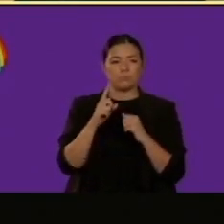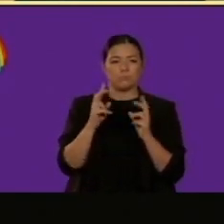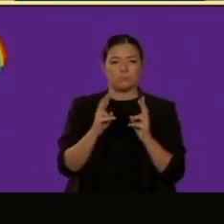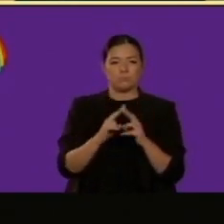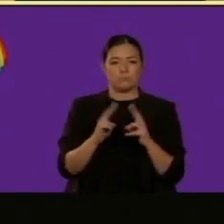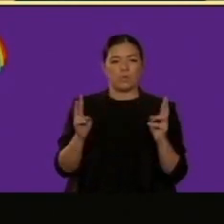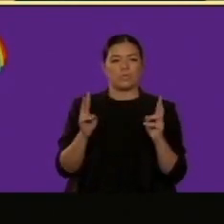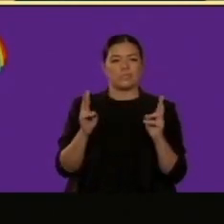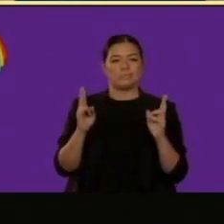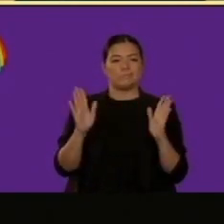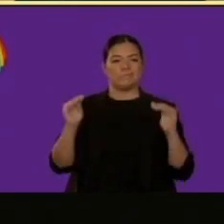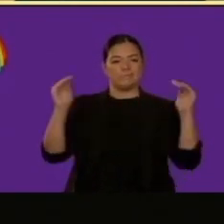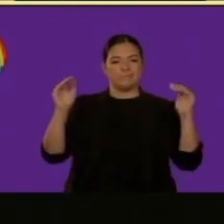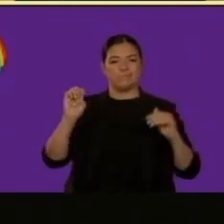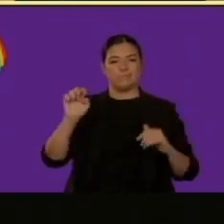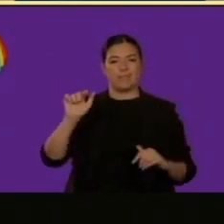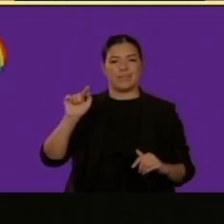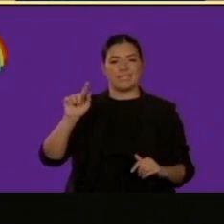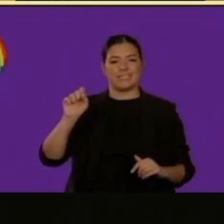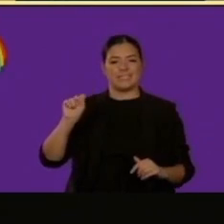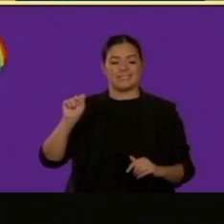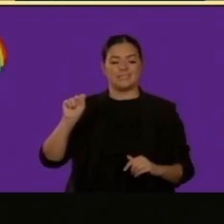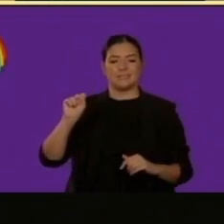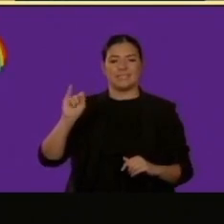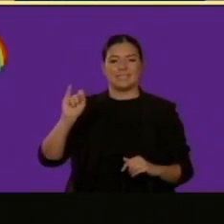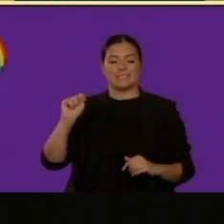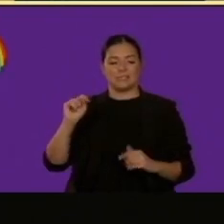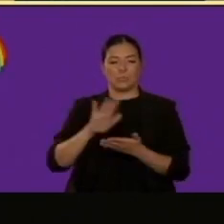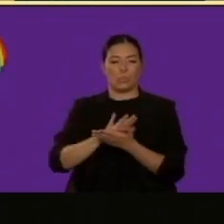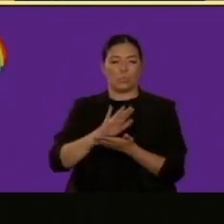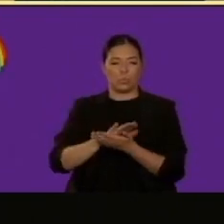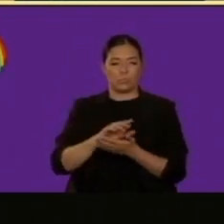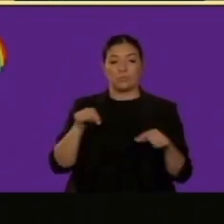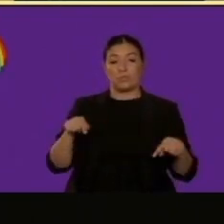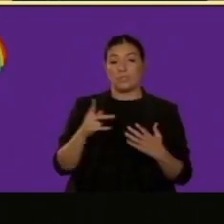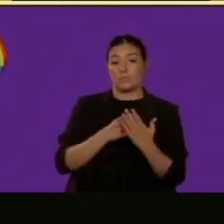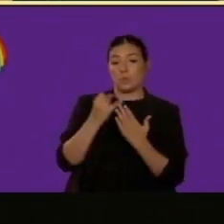will publish it in October. And you will see it in the